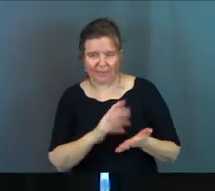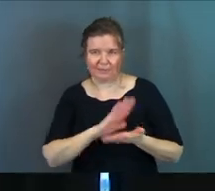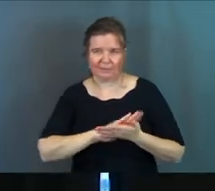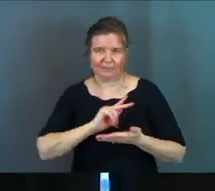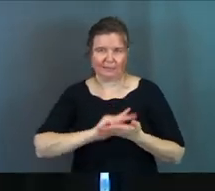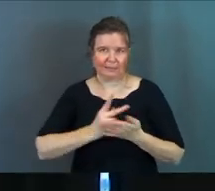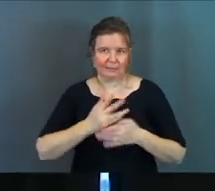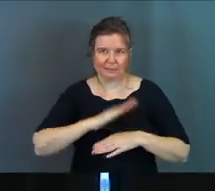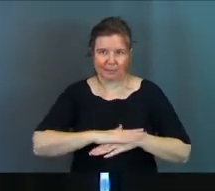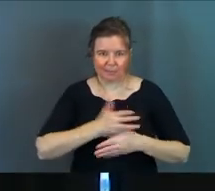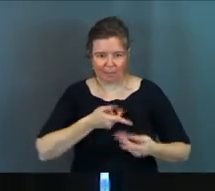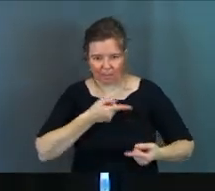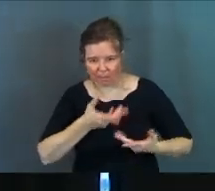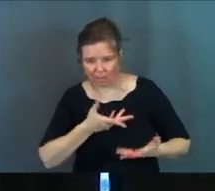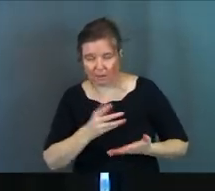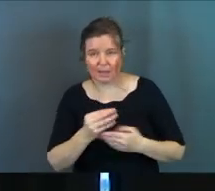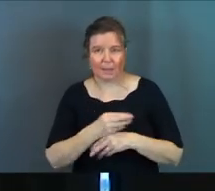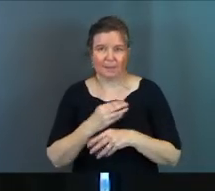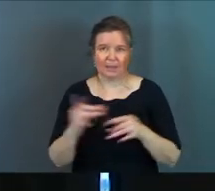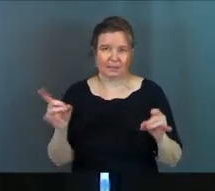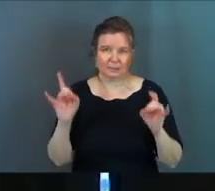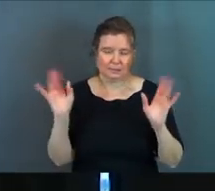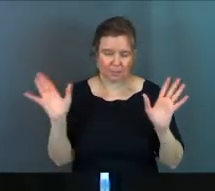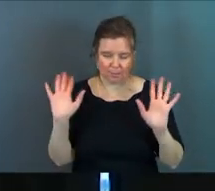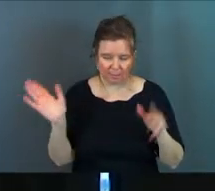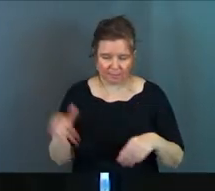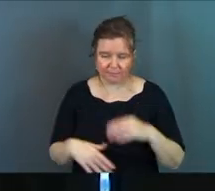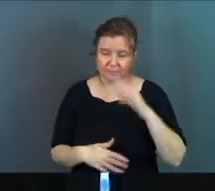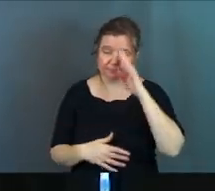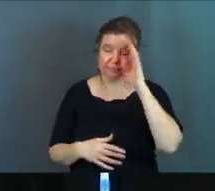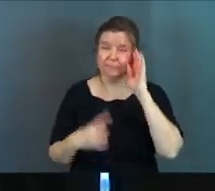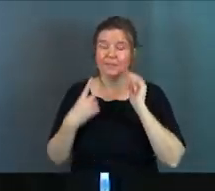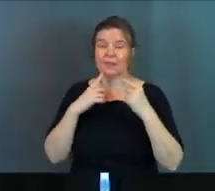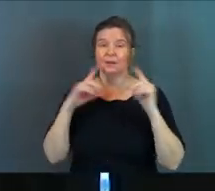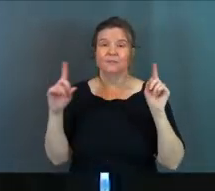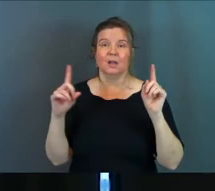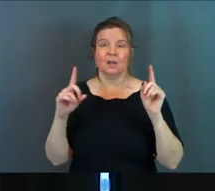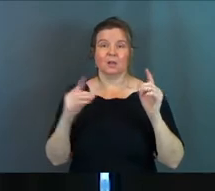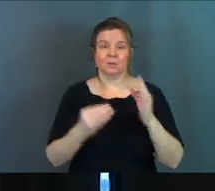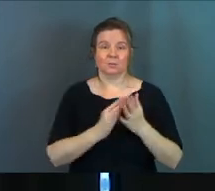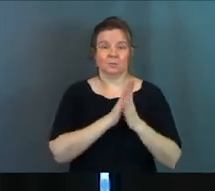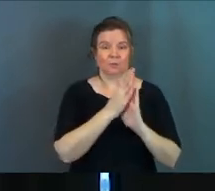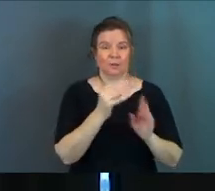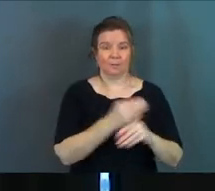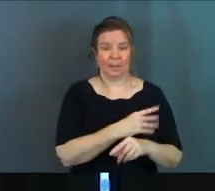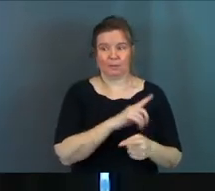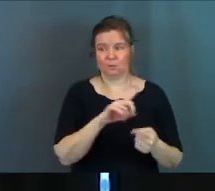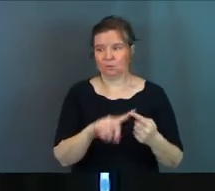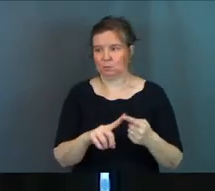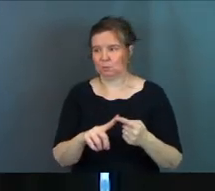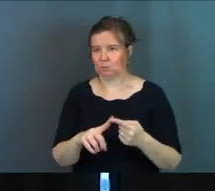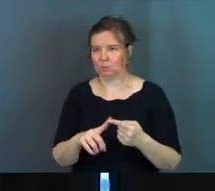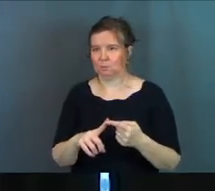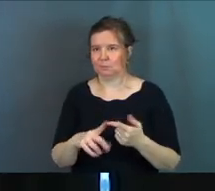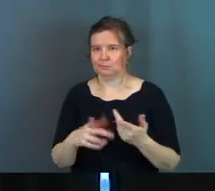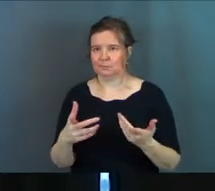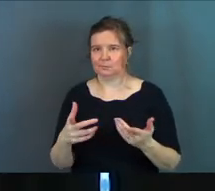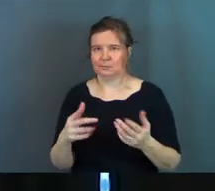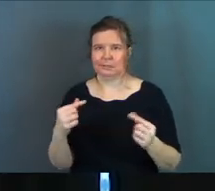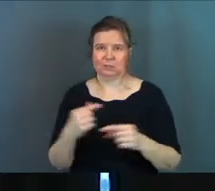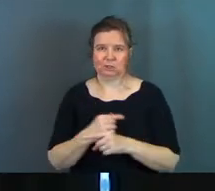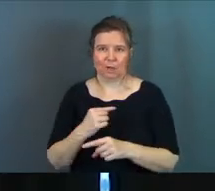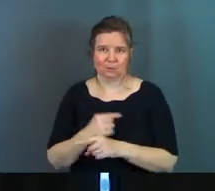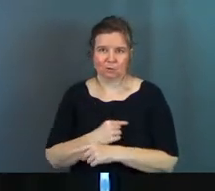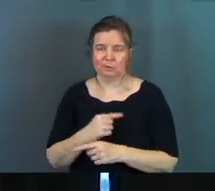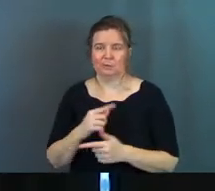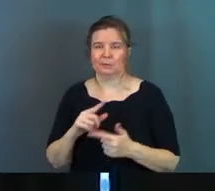kitchen table and math is terrible. And then it finally grows from math into, you know,